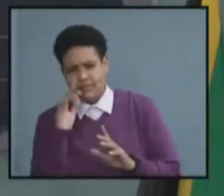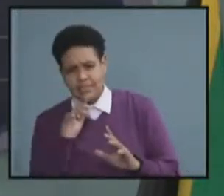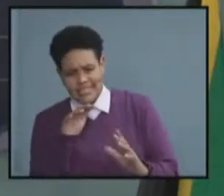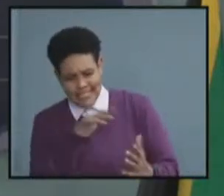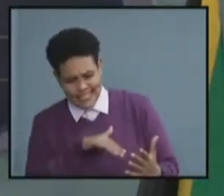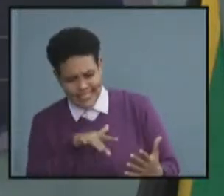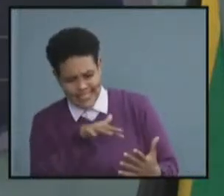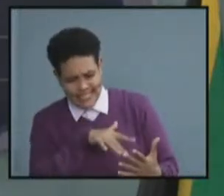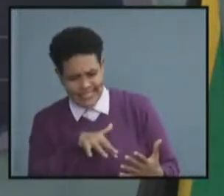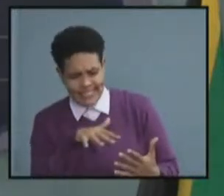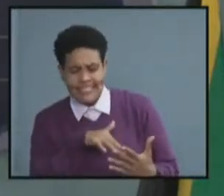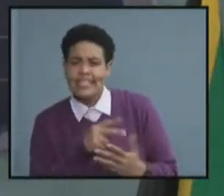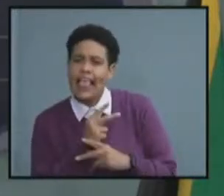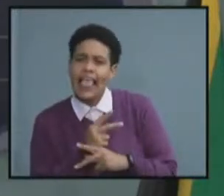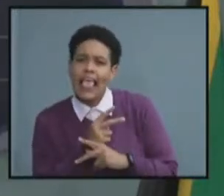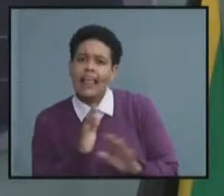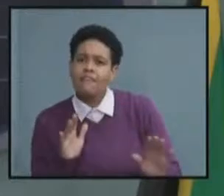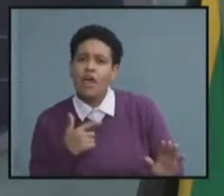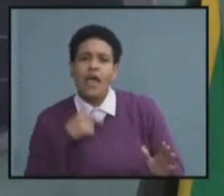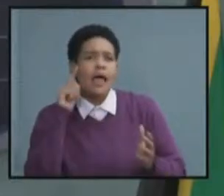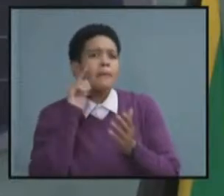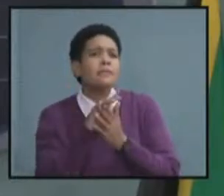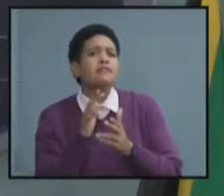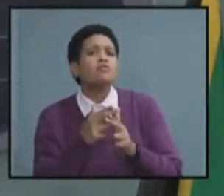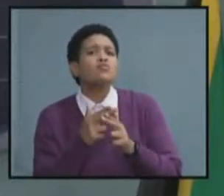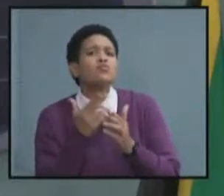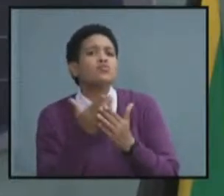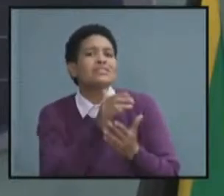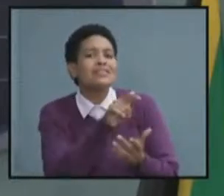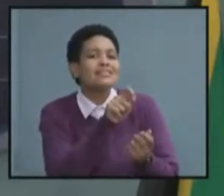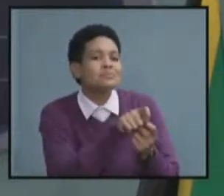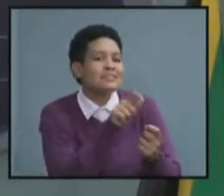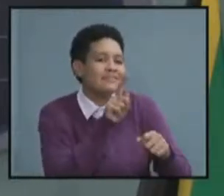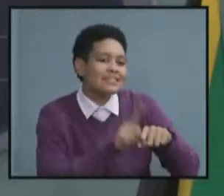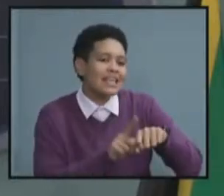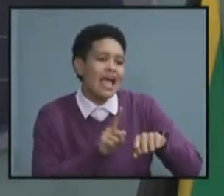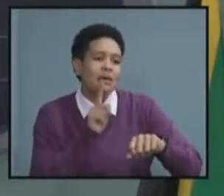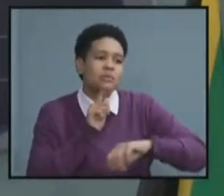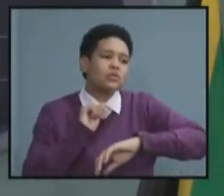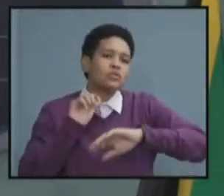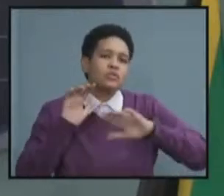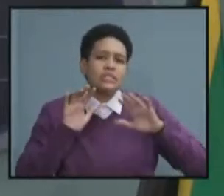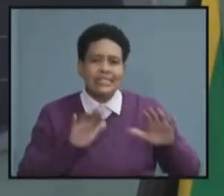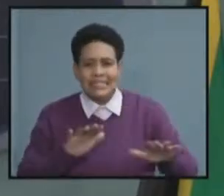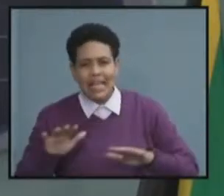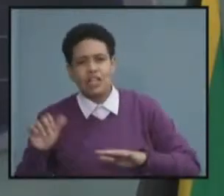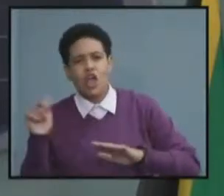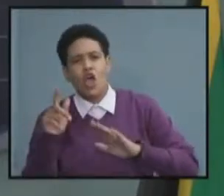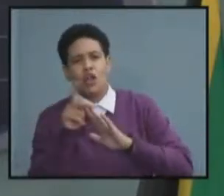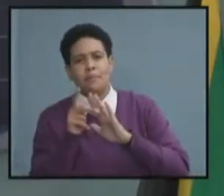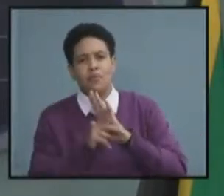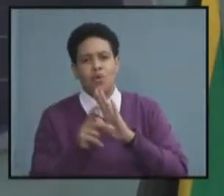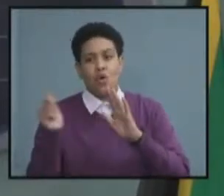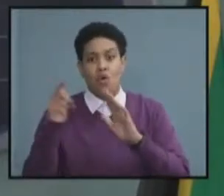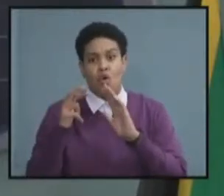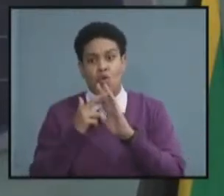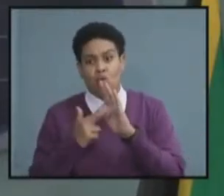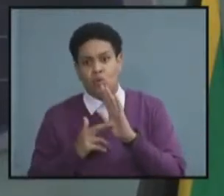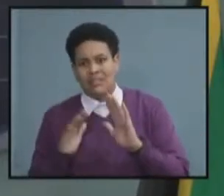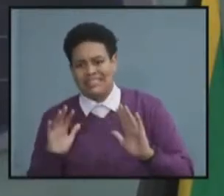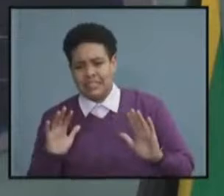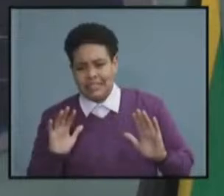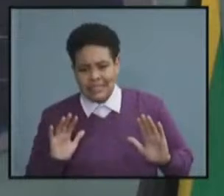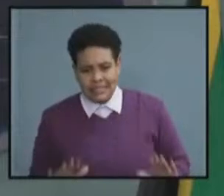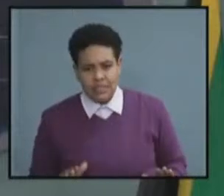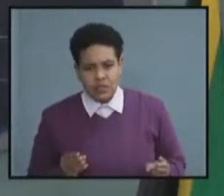I believe we're very close to that point now to settle all the protocols and all the measures.